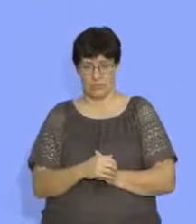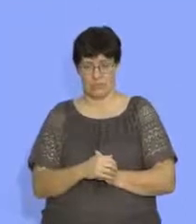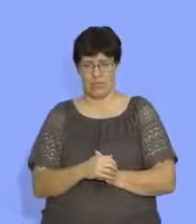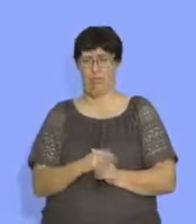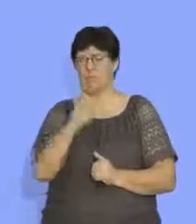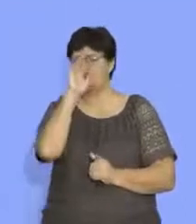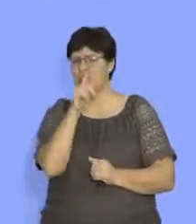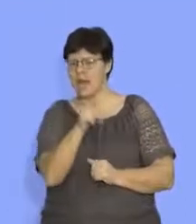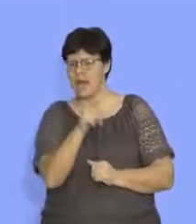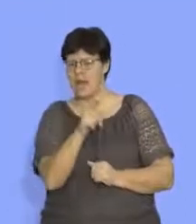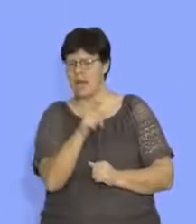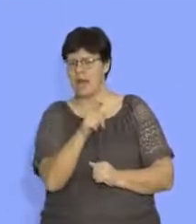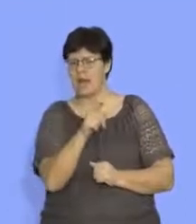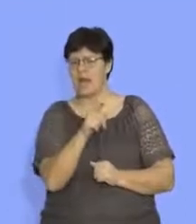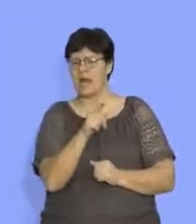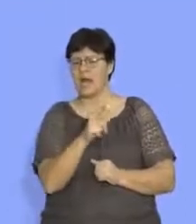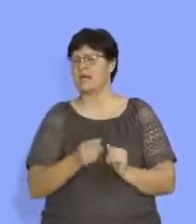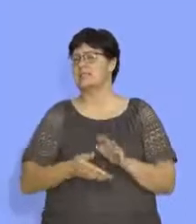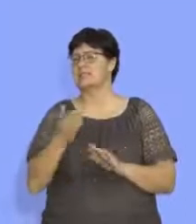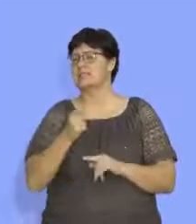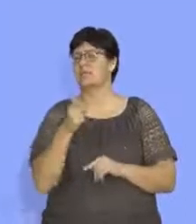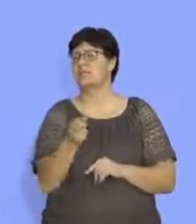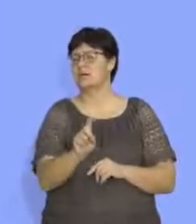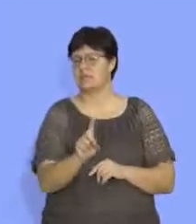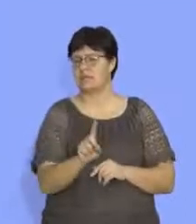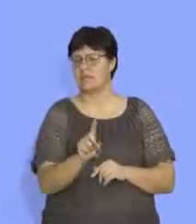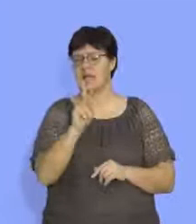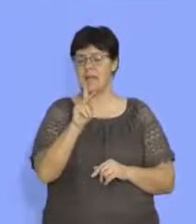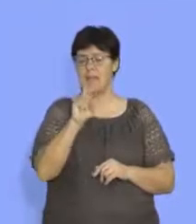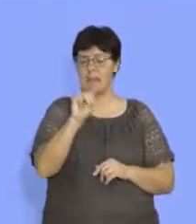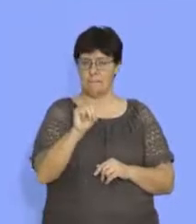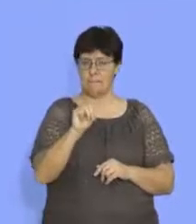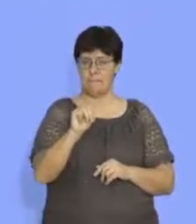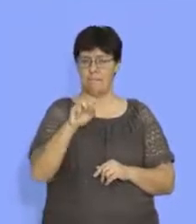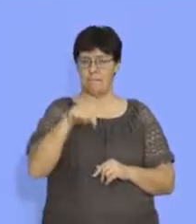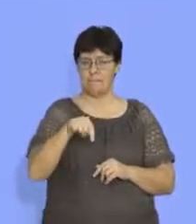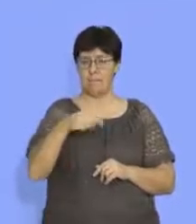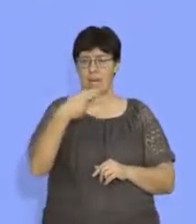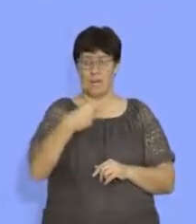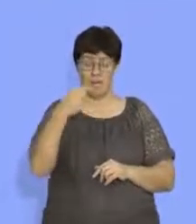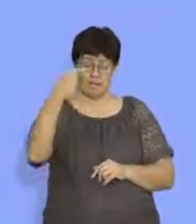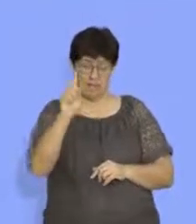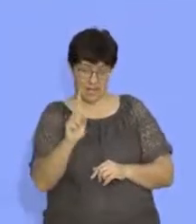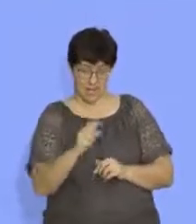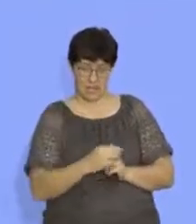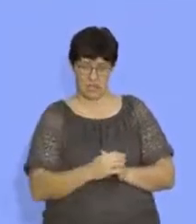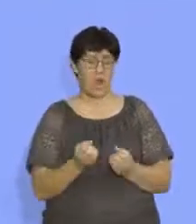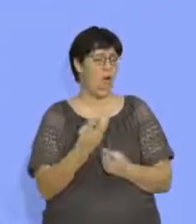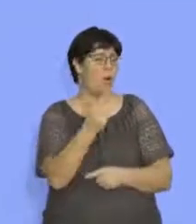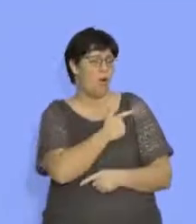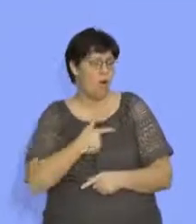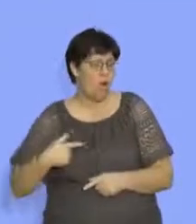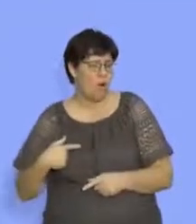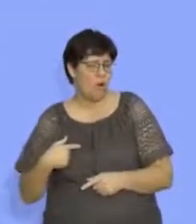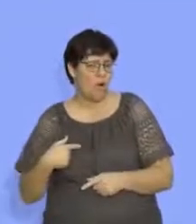2, right? Now remember that the speed here was in terms of kilometer per hour. So that